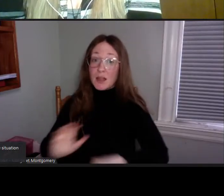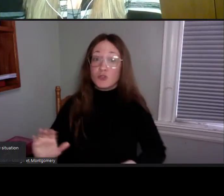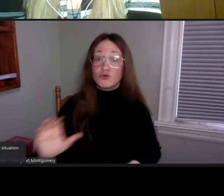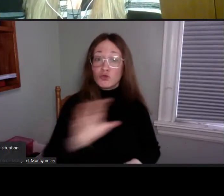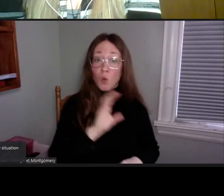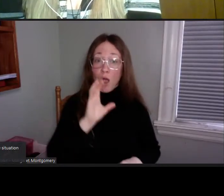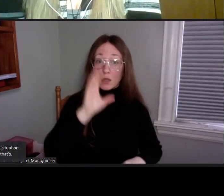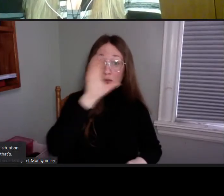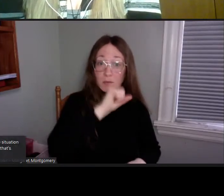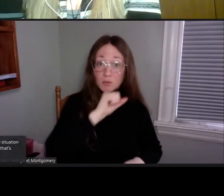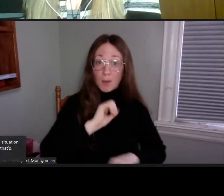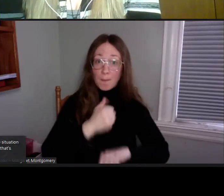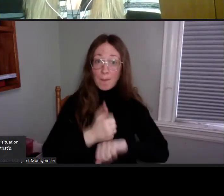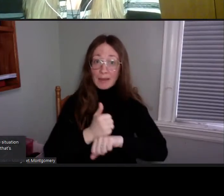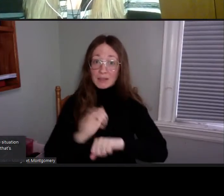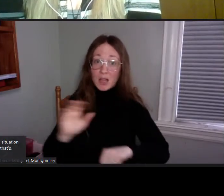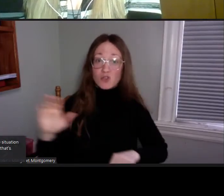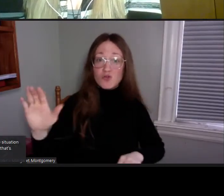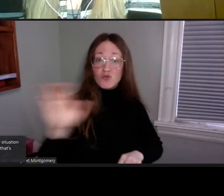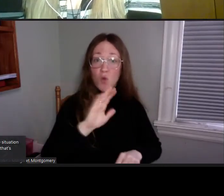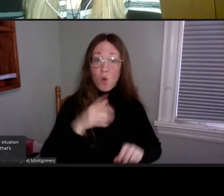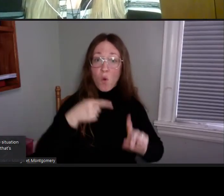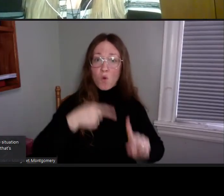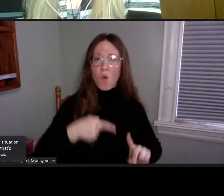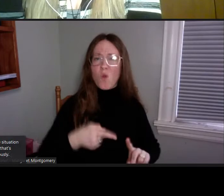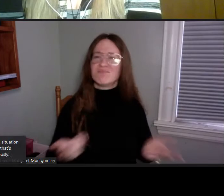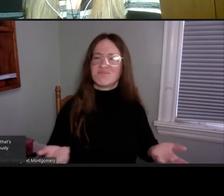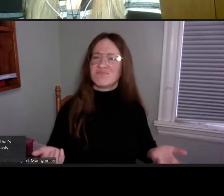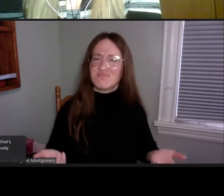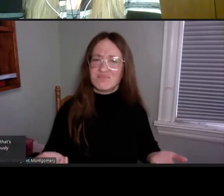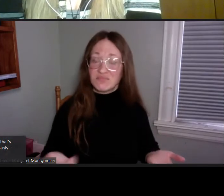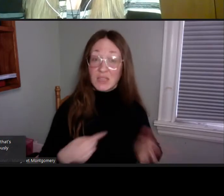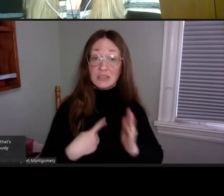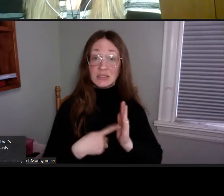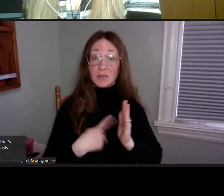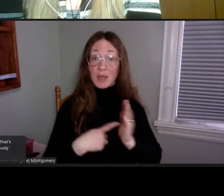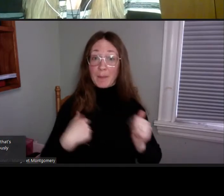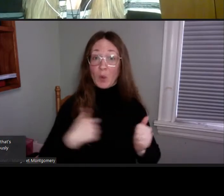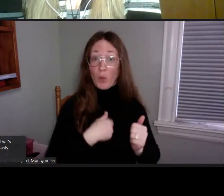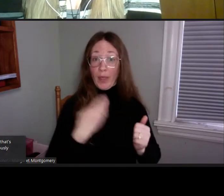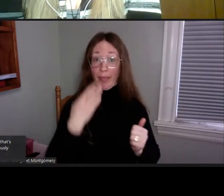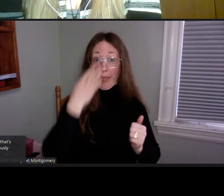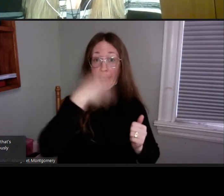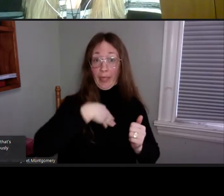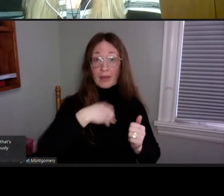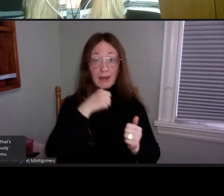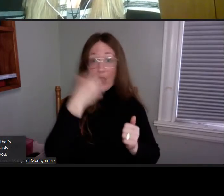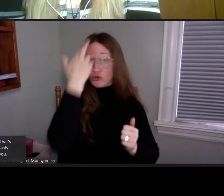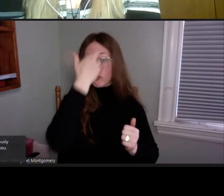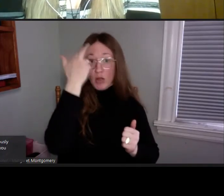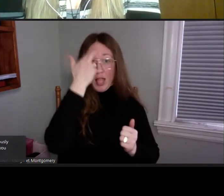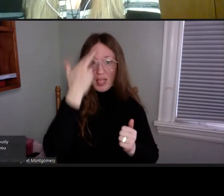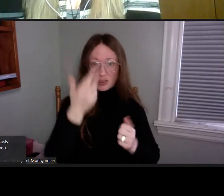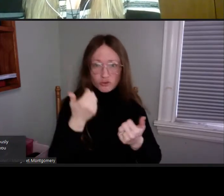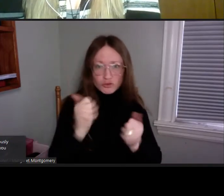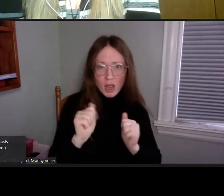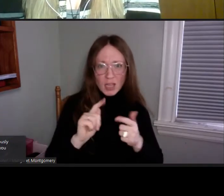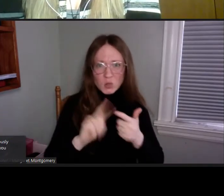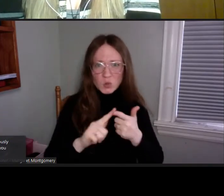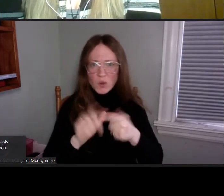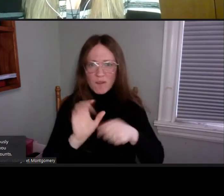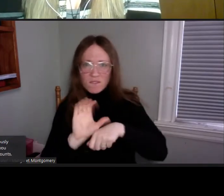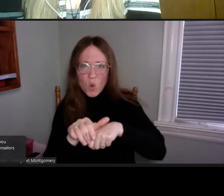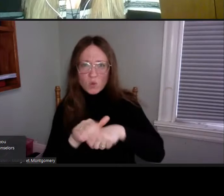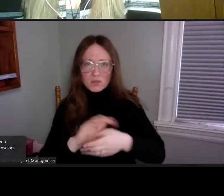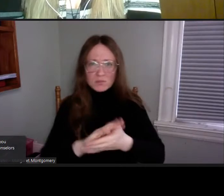I think that's what we do a lot of, sometimes consciously, sometimes unconsciously. So for all of you students out there and for all you